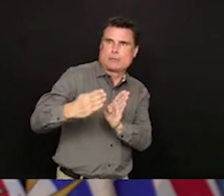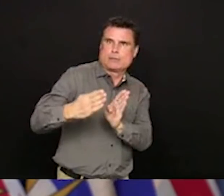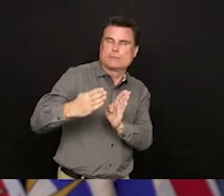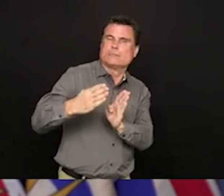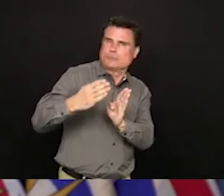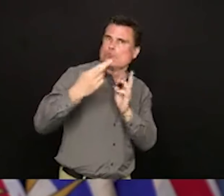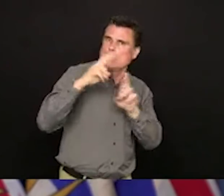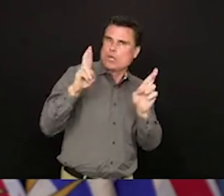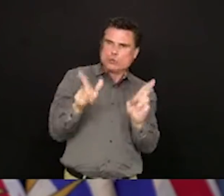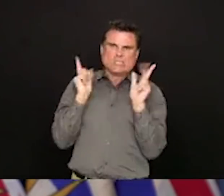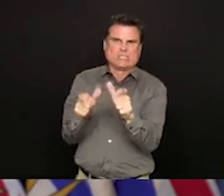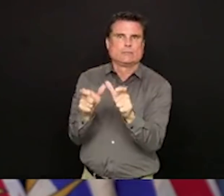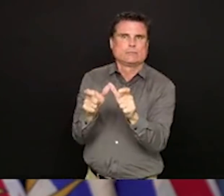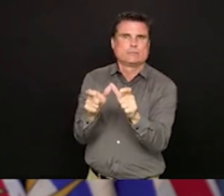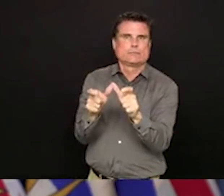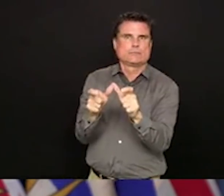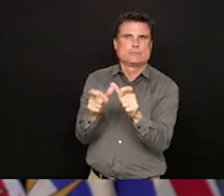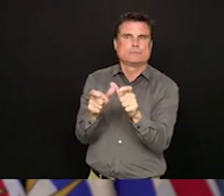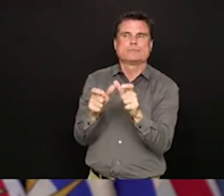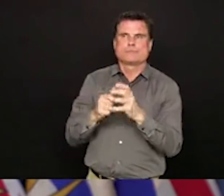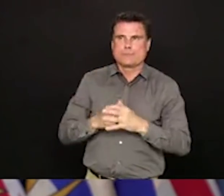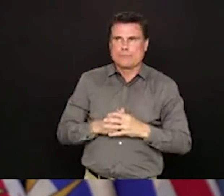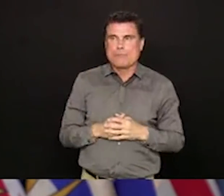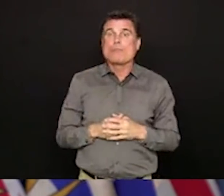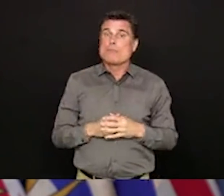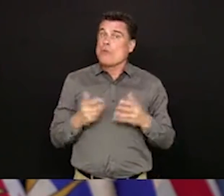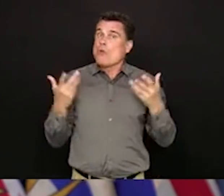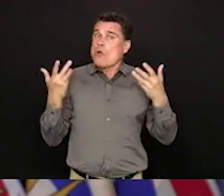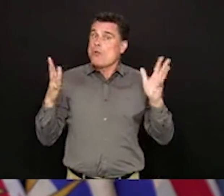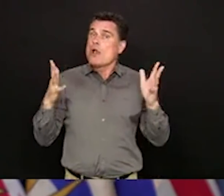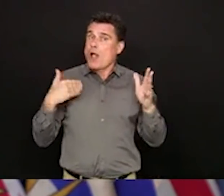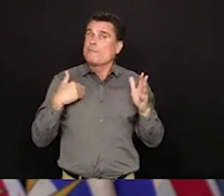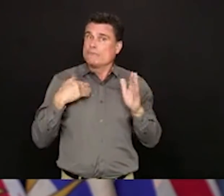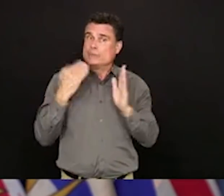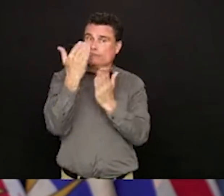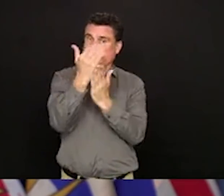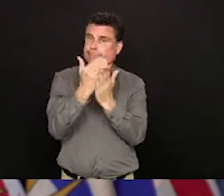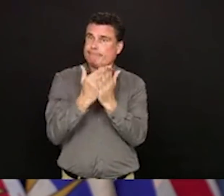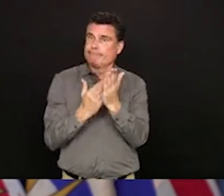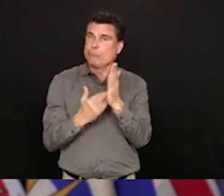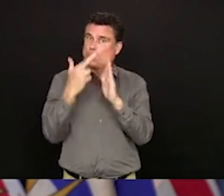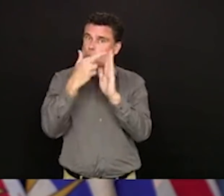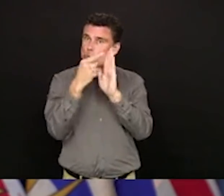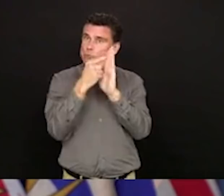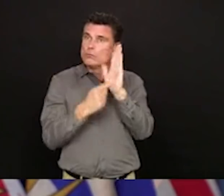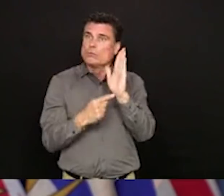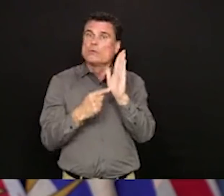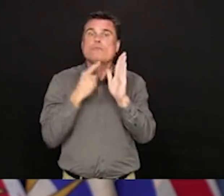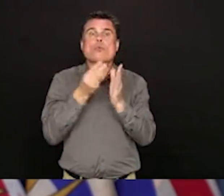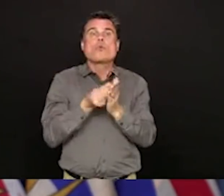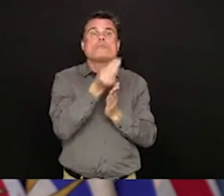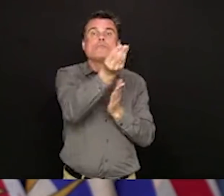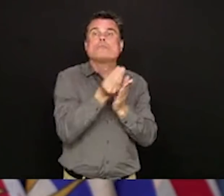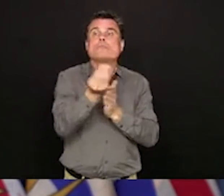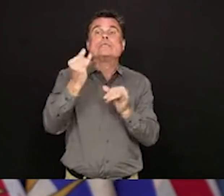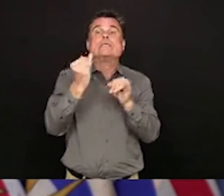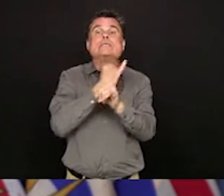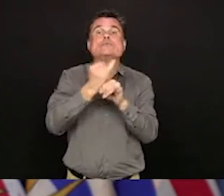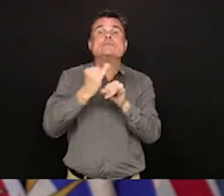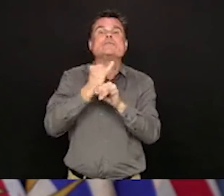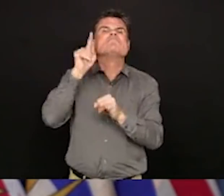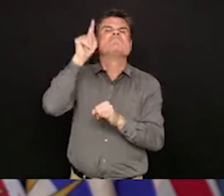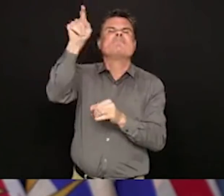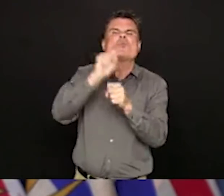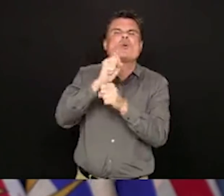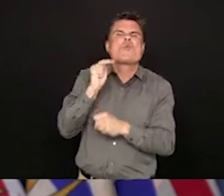given guidance for those businesses, those essential businesses that have been open. We need everybody to follow these, and we need the same from